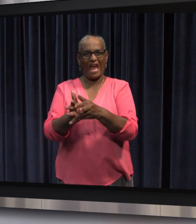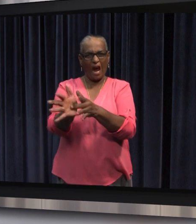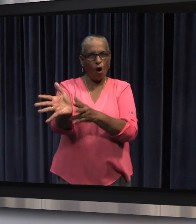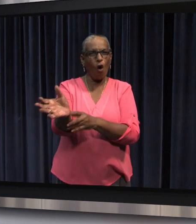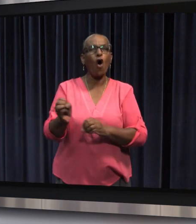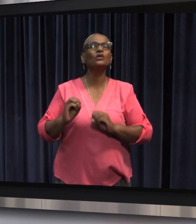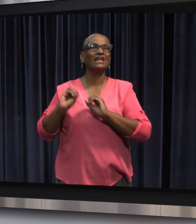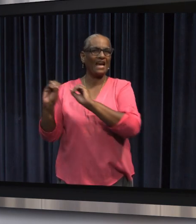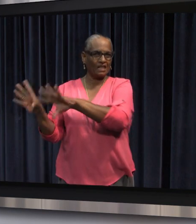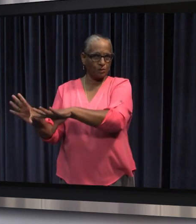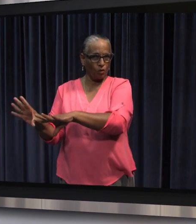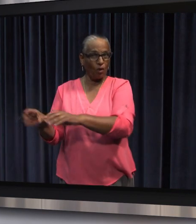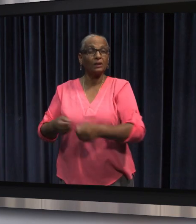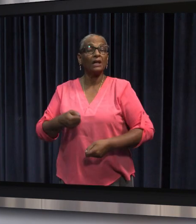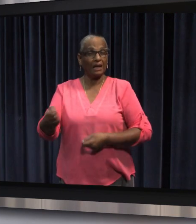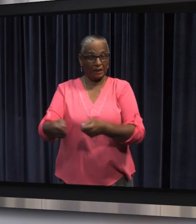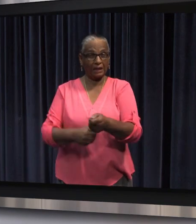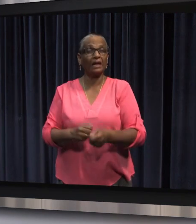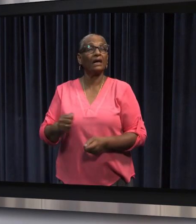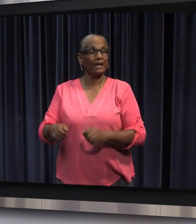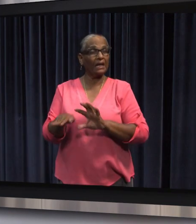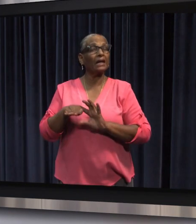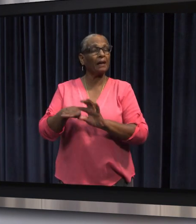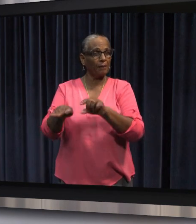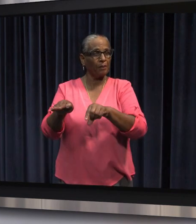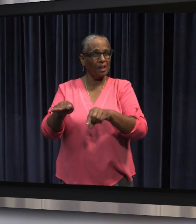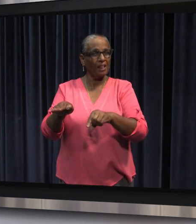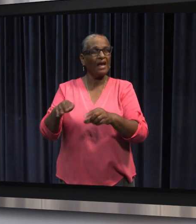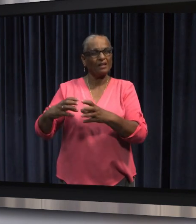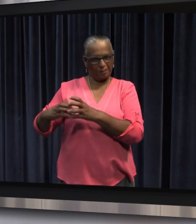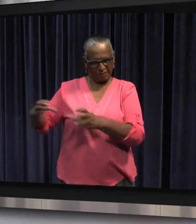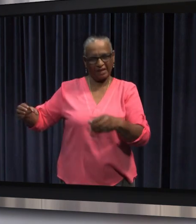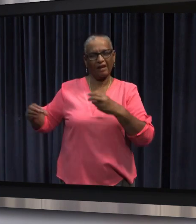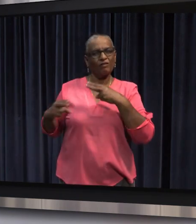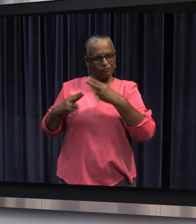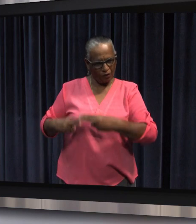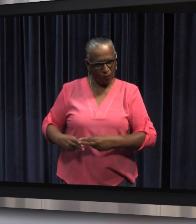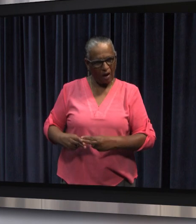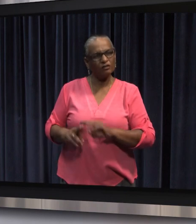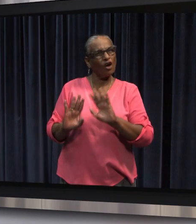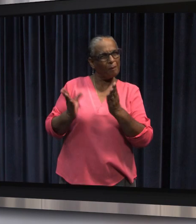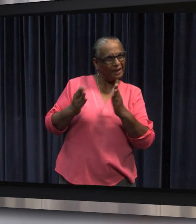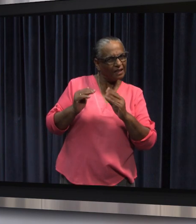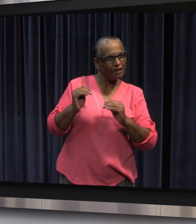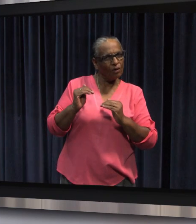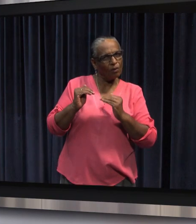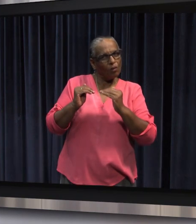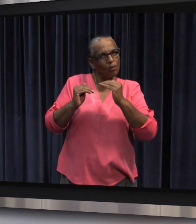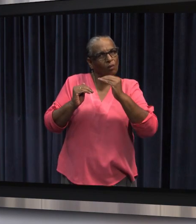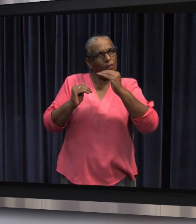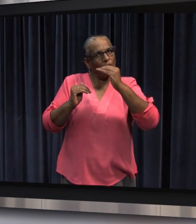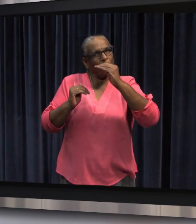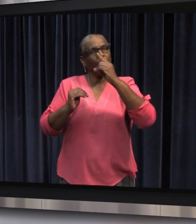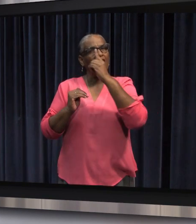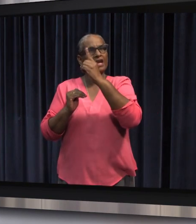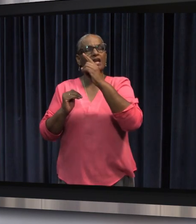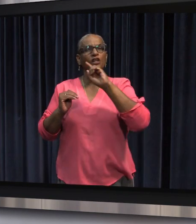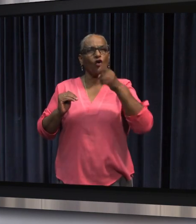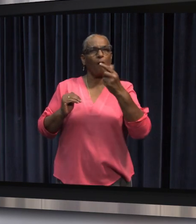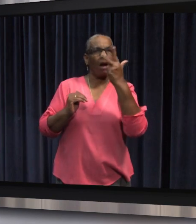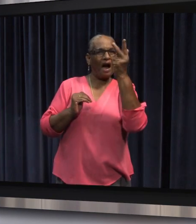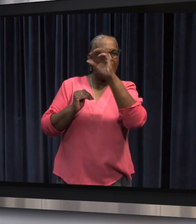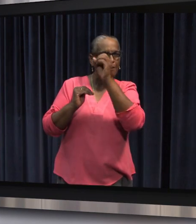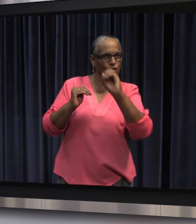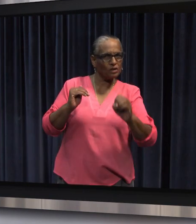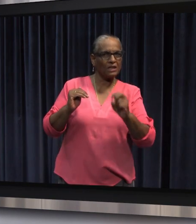gold exports. Partly due to the government policy, the agency expects on average